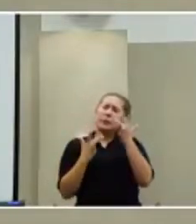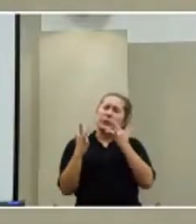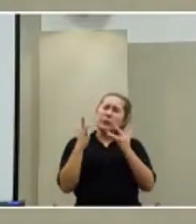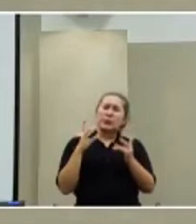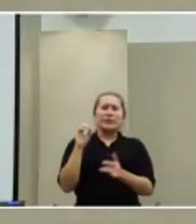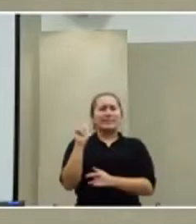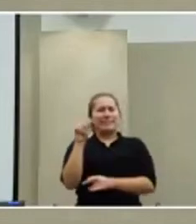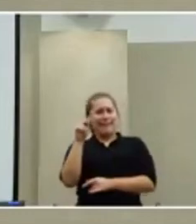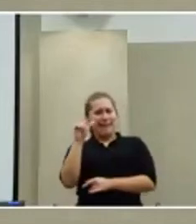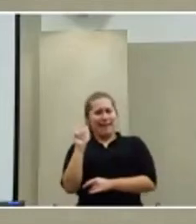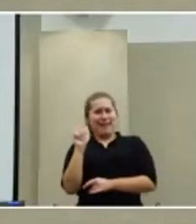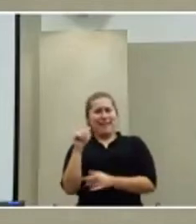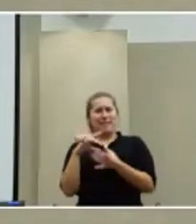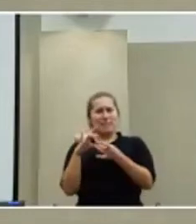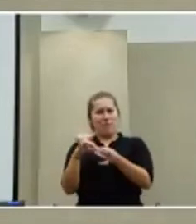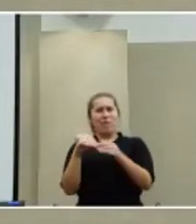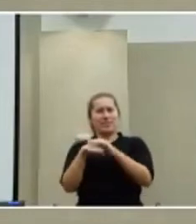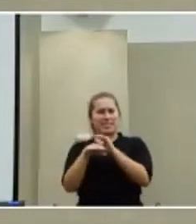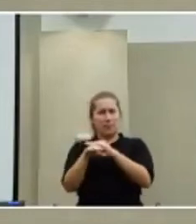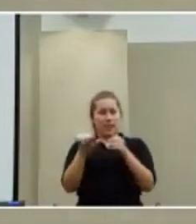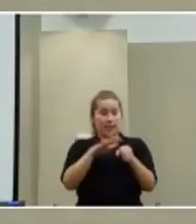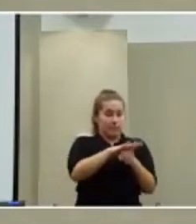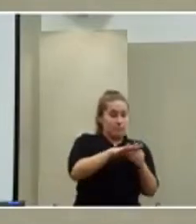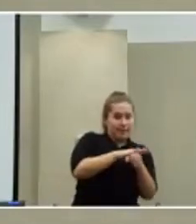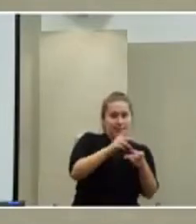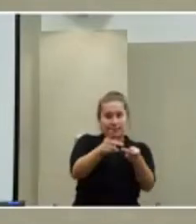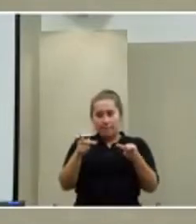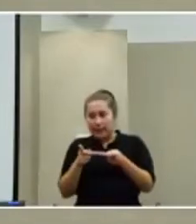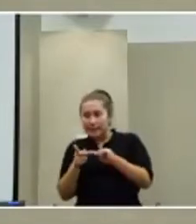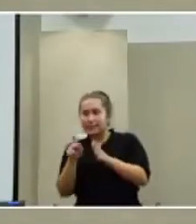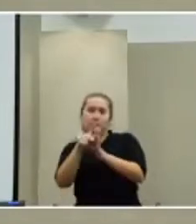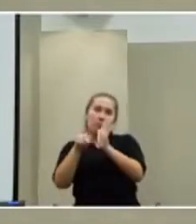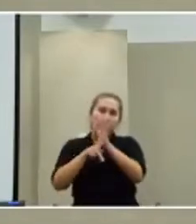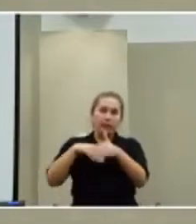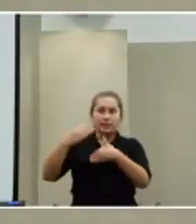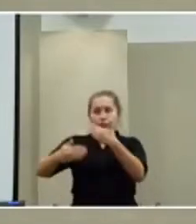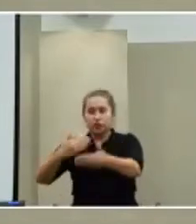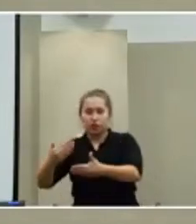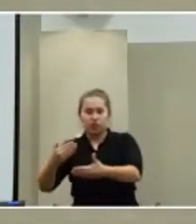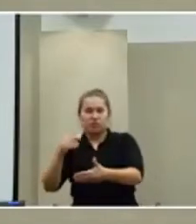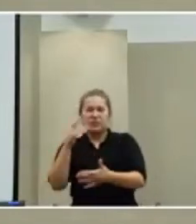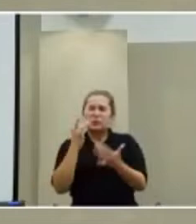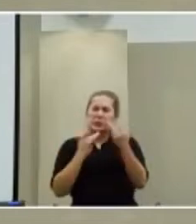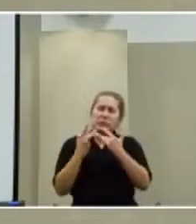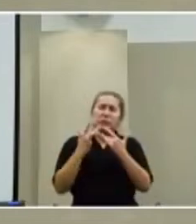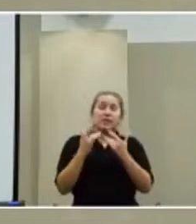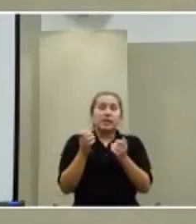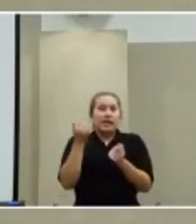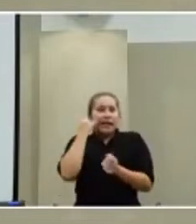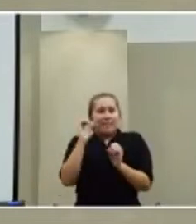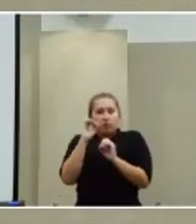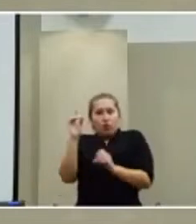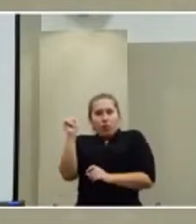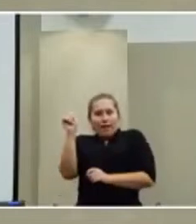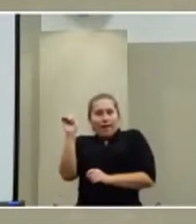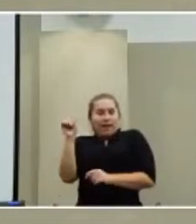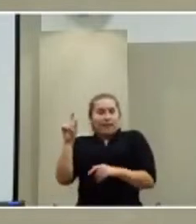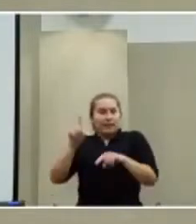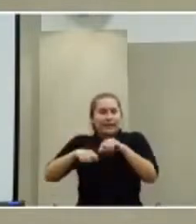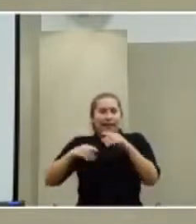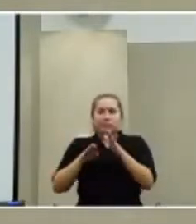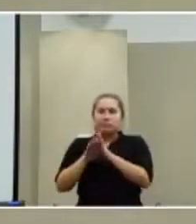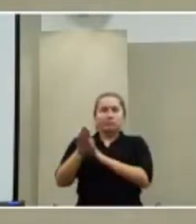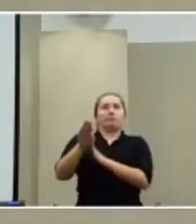data on the accessibility of spaces, places, policies, procedures. And without that data, it is hard to move forward. It